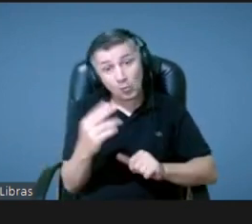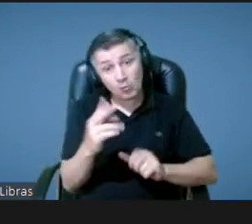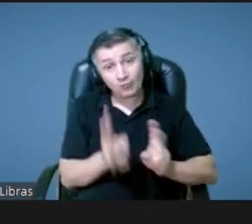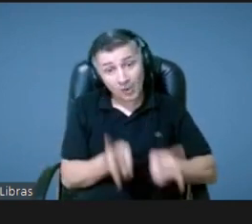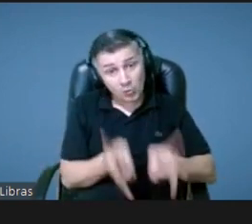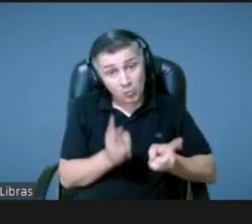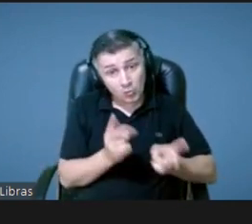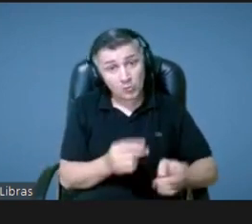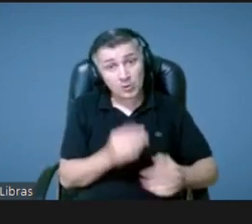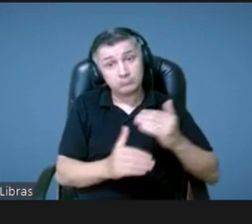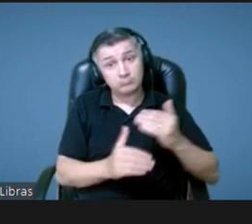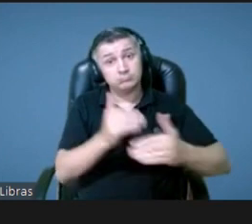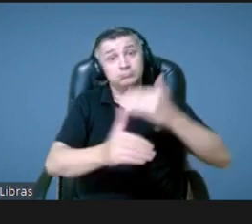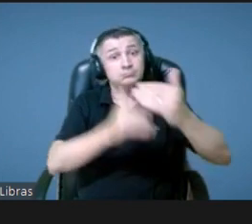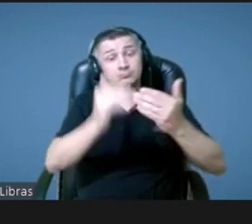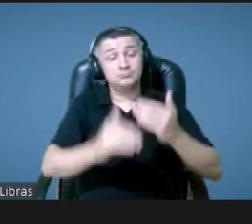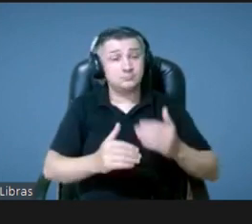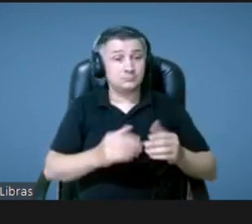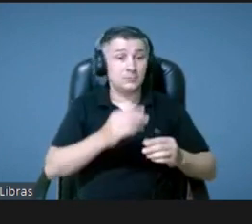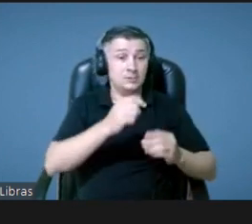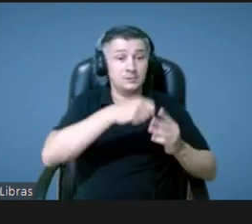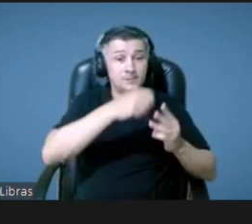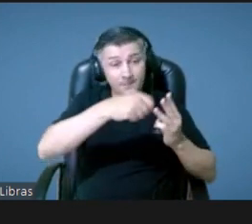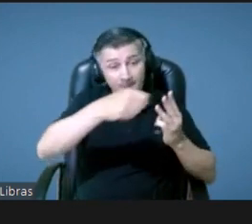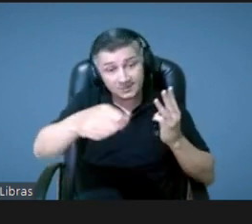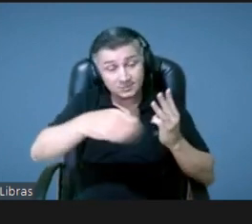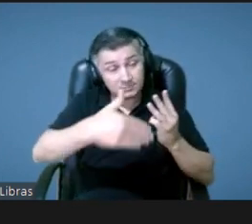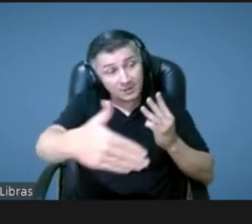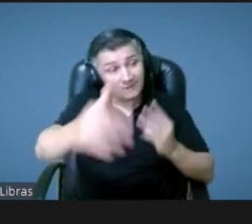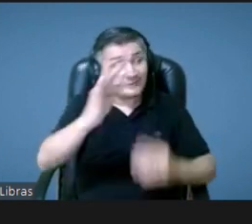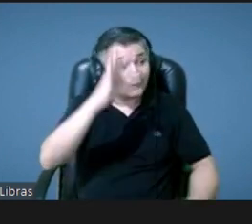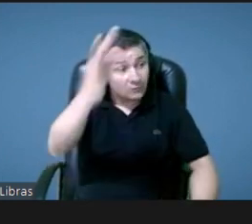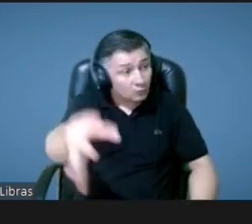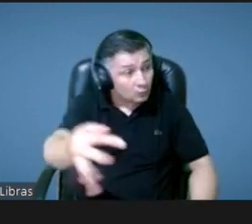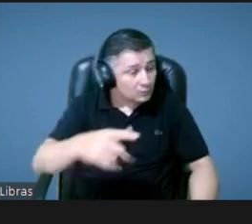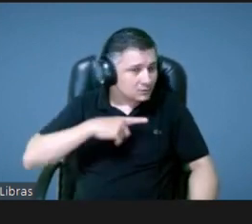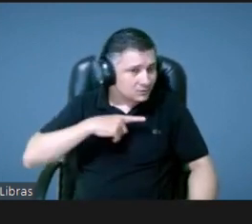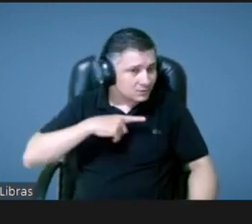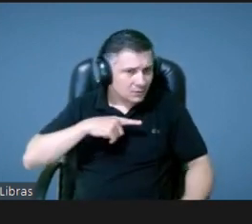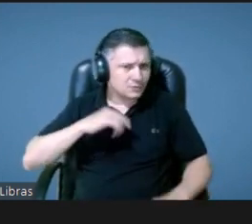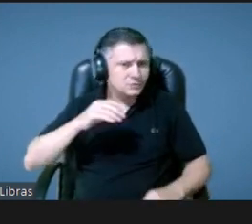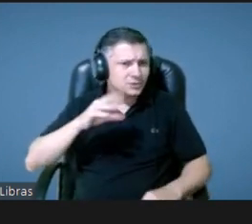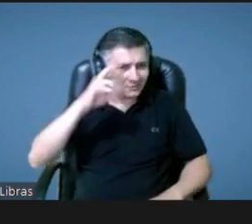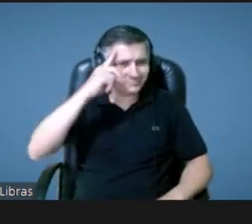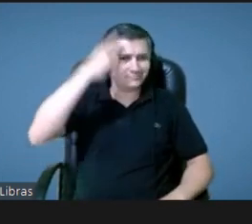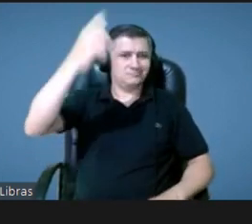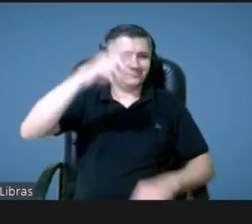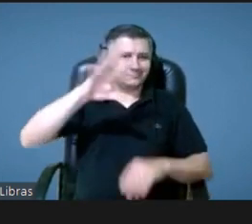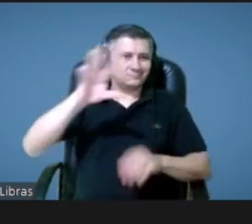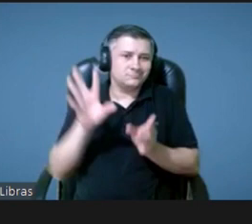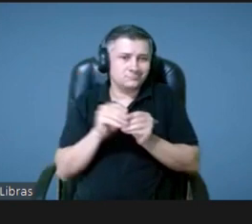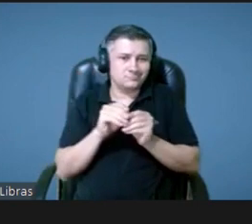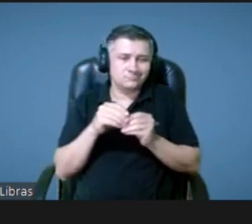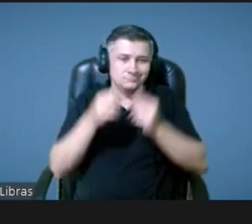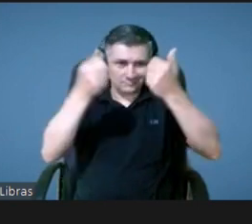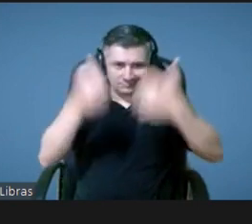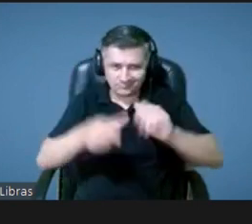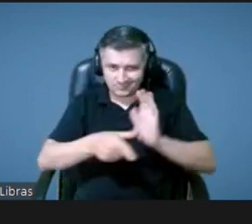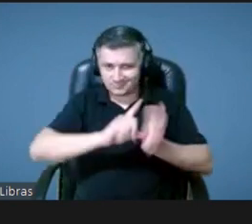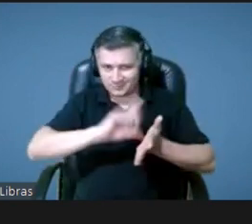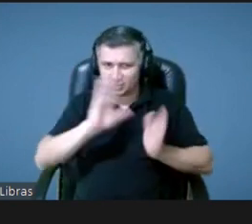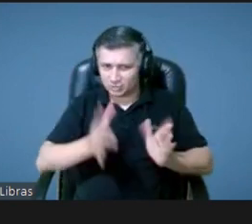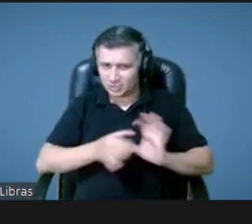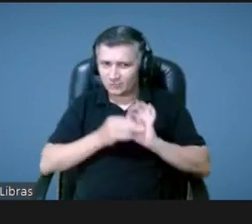the release, is it a recurring result? Is it going to grow? We have an NOI for the inventory that